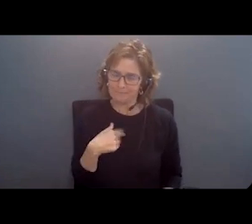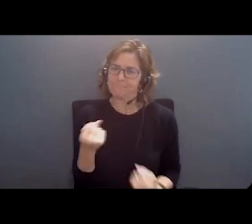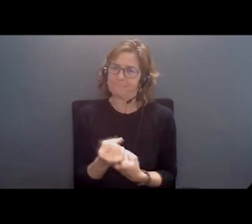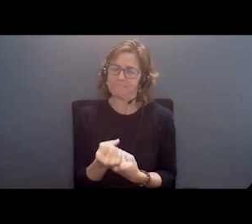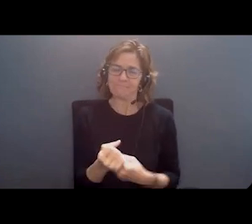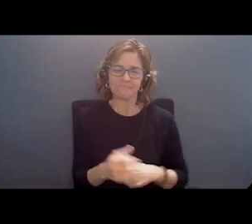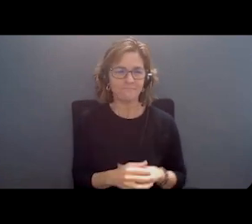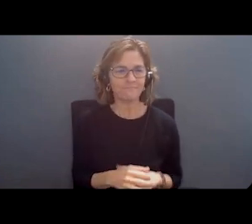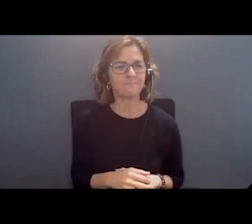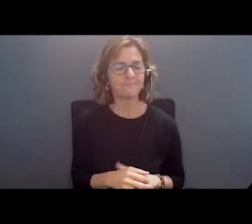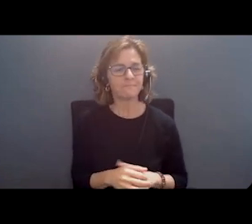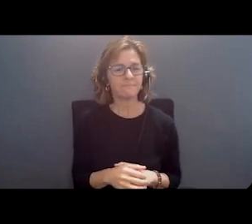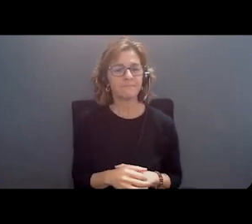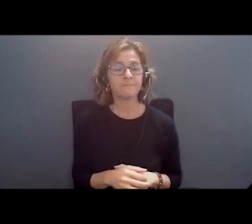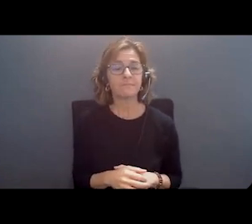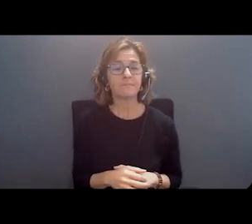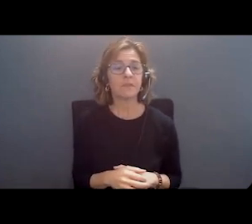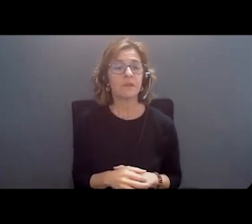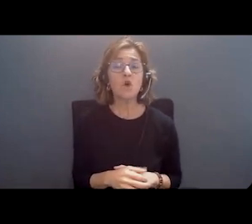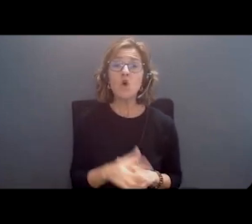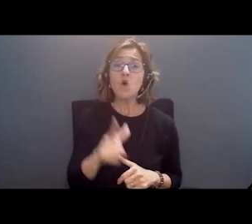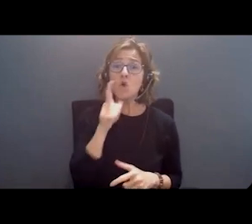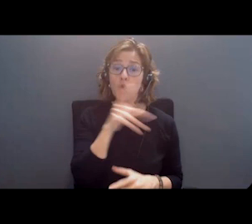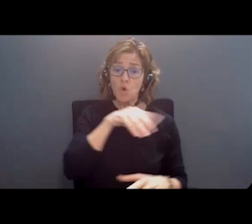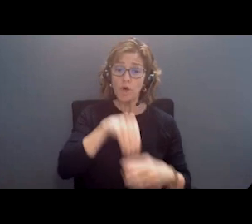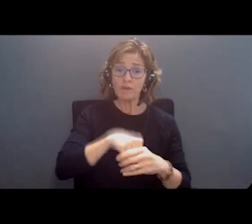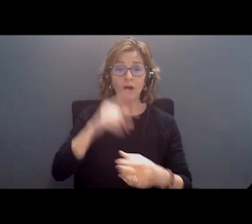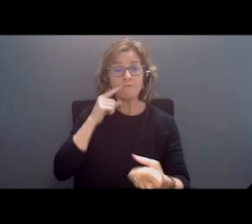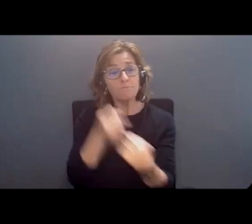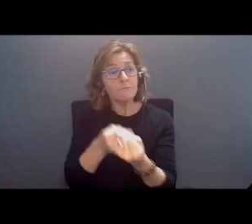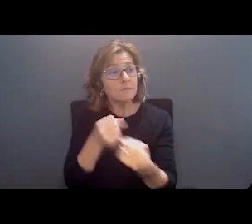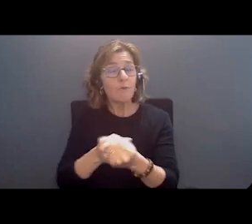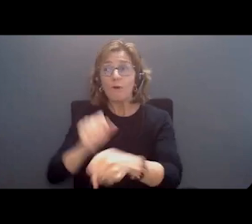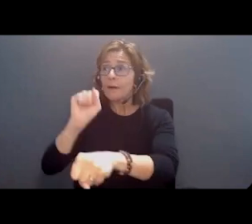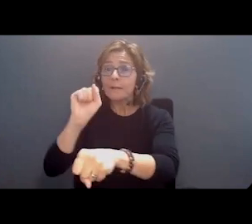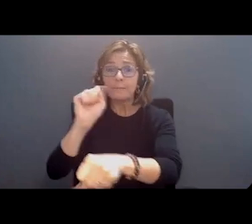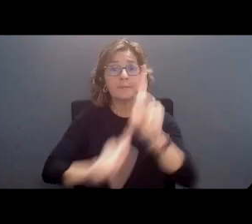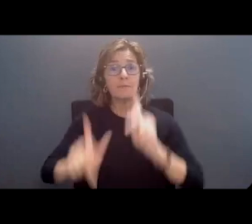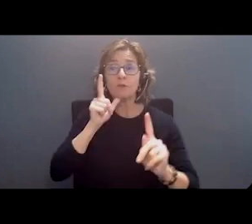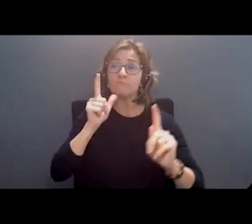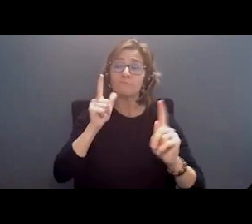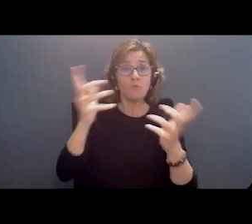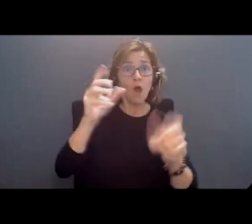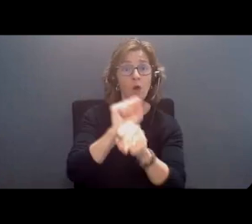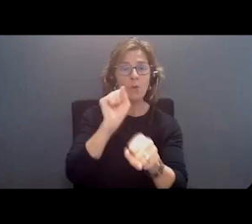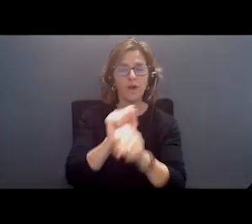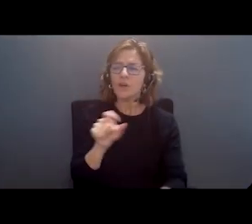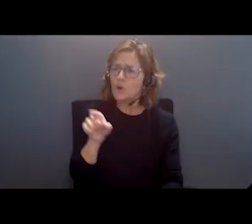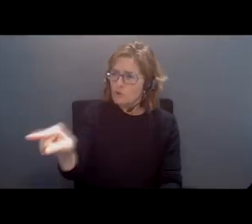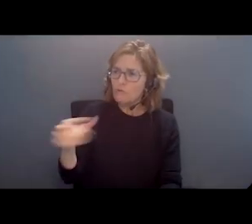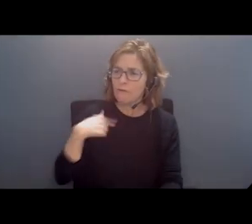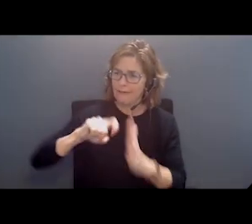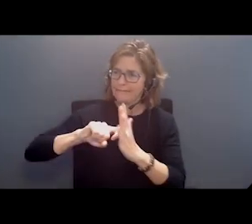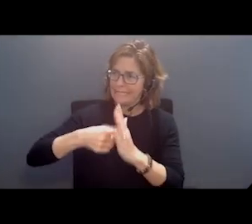I want employment practitioners to know that they have the key to open all the doors for a person living